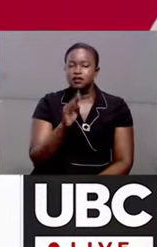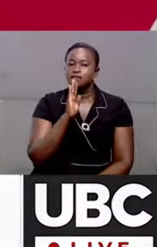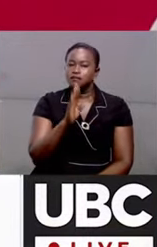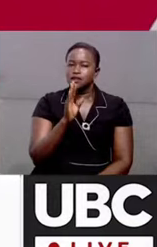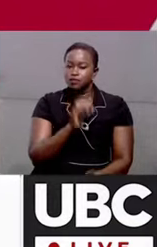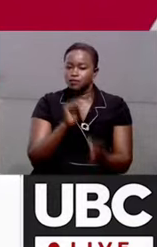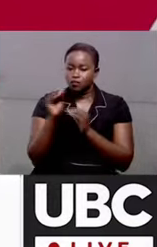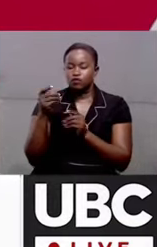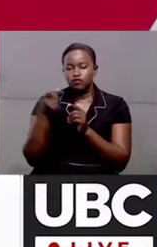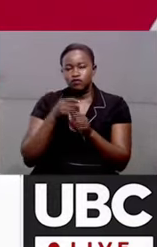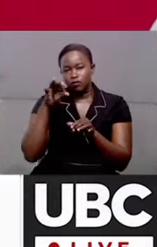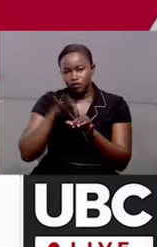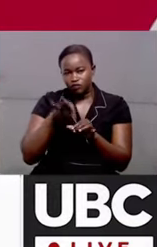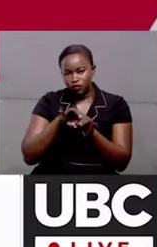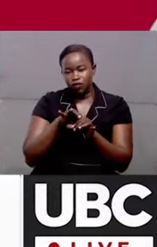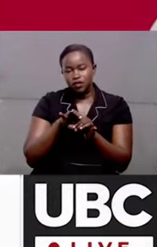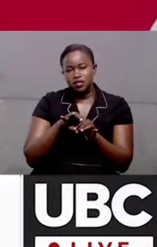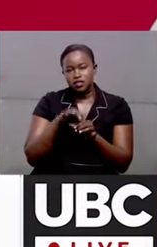moved from vote